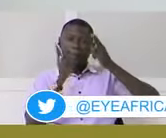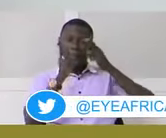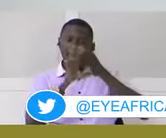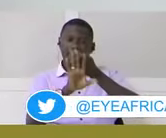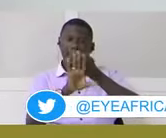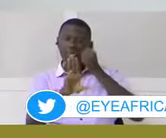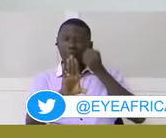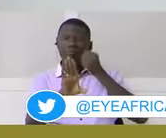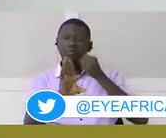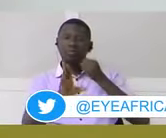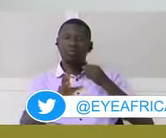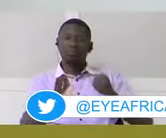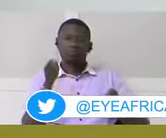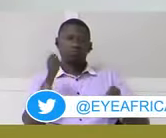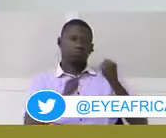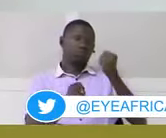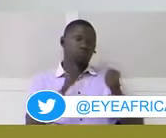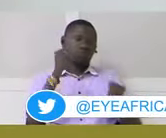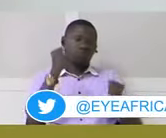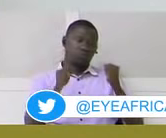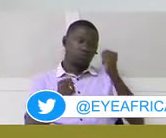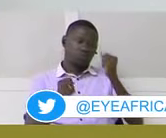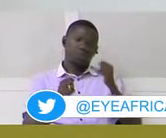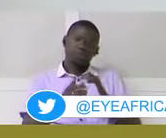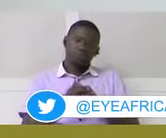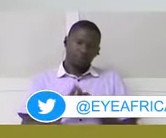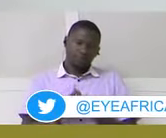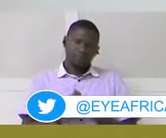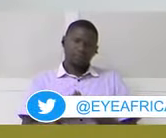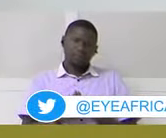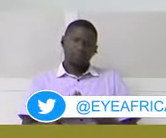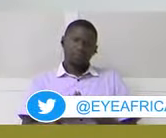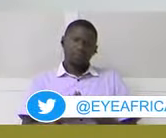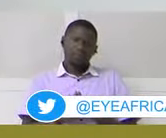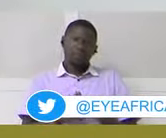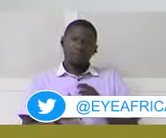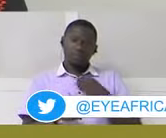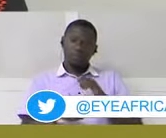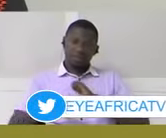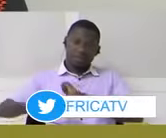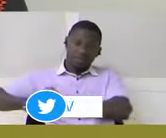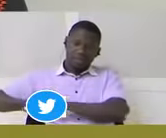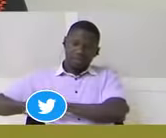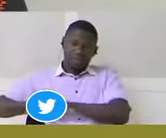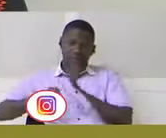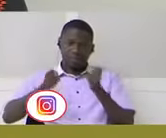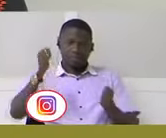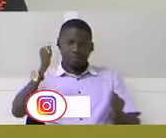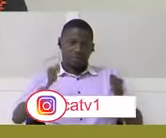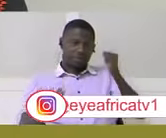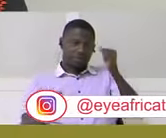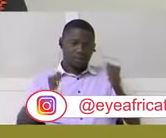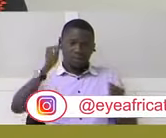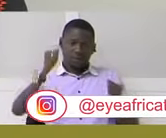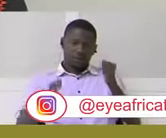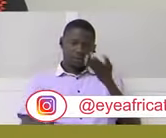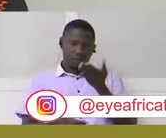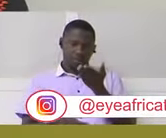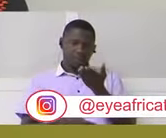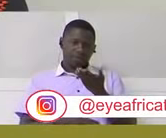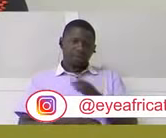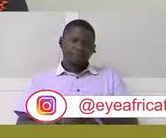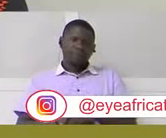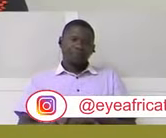motoba bo le mbo ne kamya lan ko bulletproof ola kido bo kamya ndum. Is that one of the reserve vehicles? Udum ni reserve motor lu kono kili ne